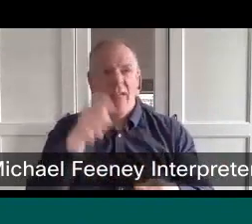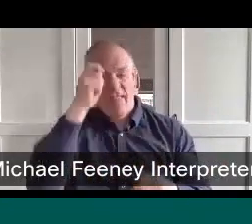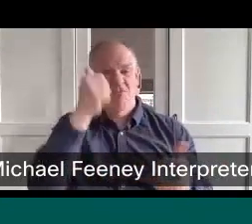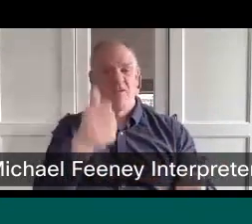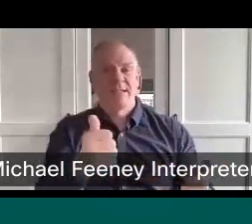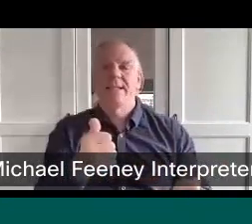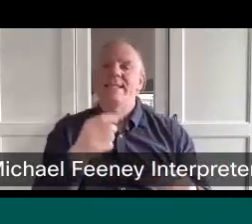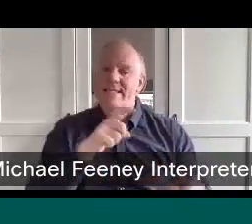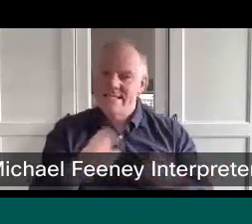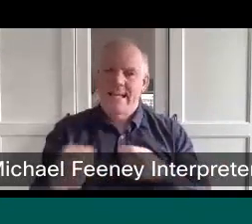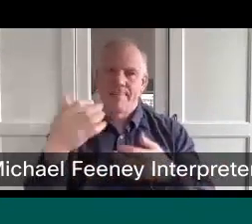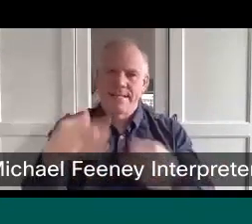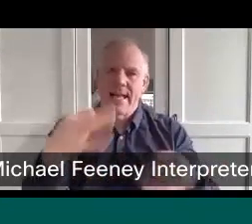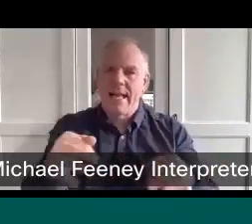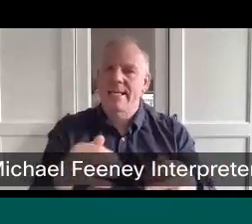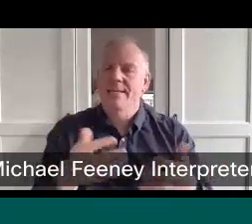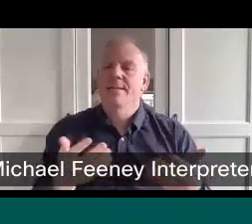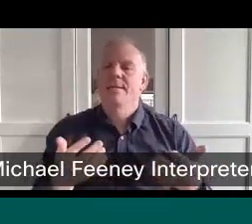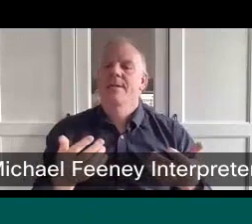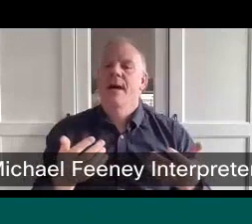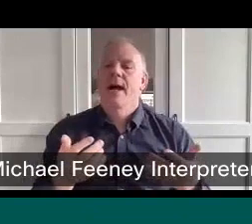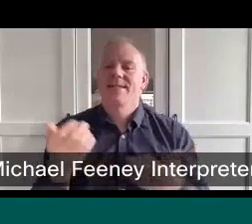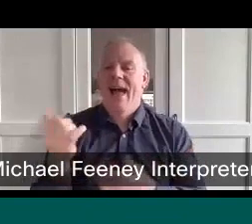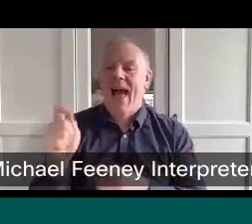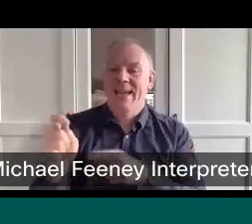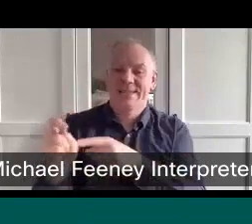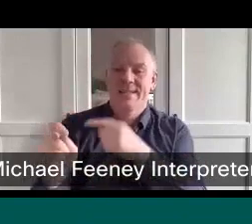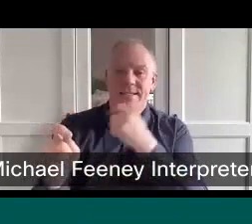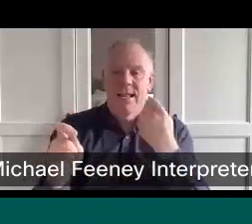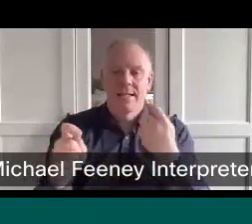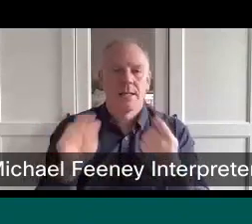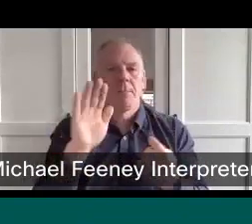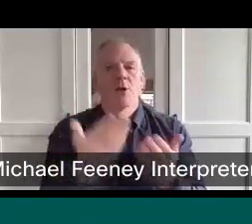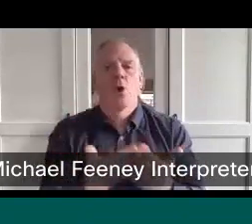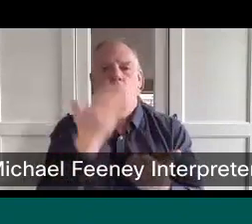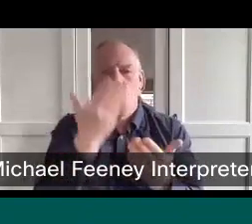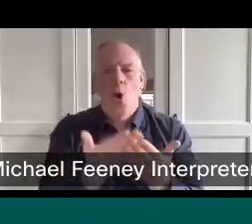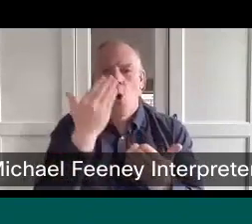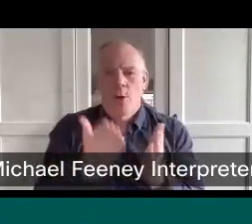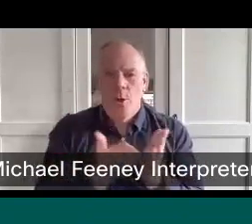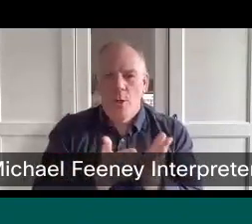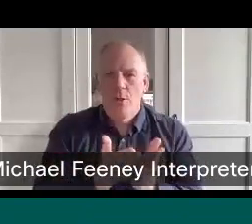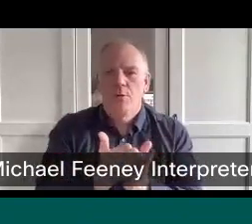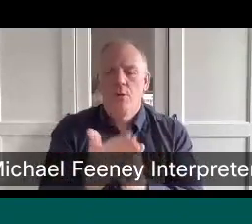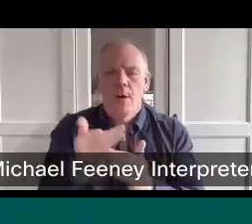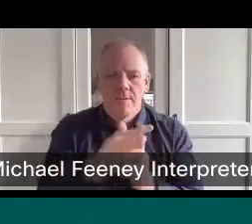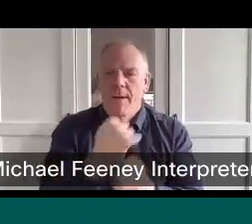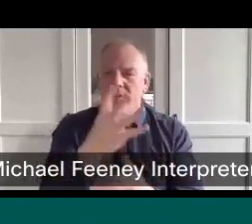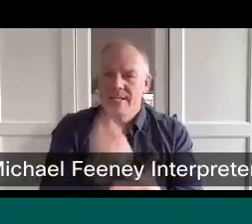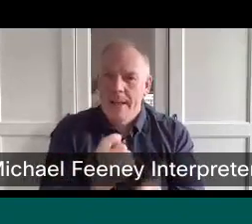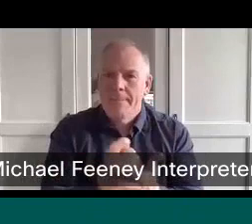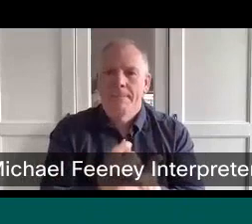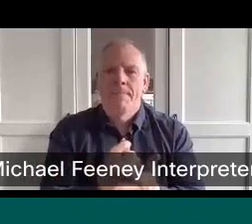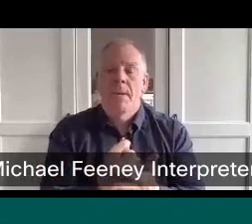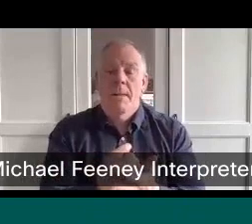still make mistakes. And I think the piece that's in the Act that I love is that we learn, is that we need to learn from each one that we do,